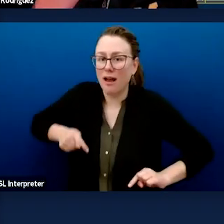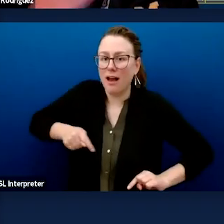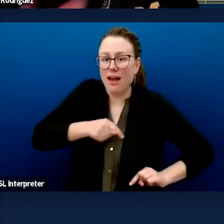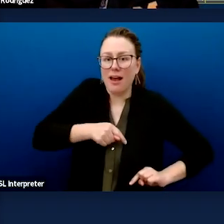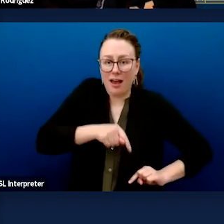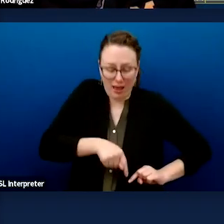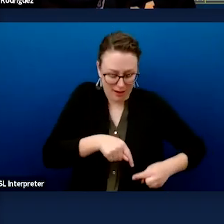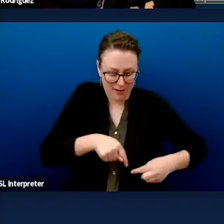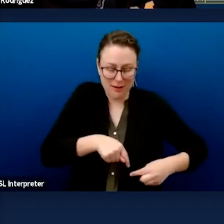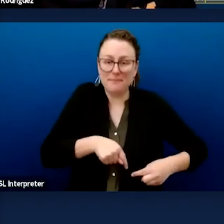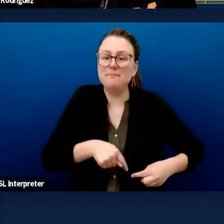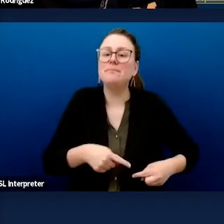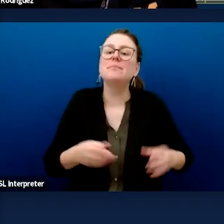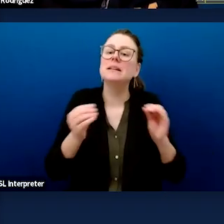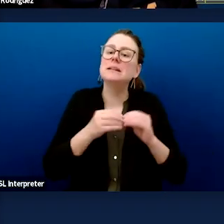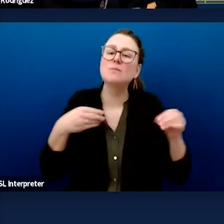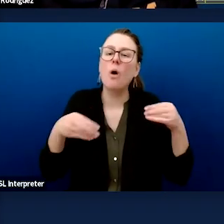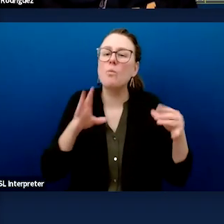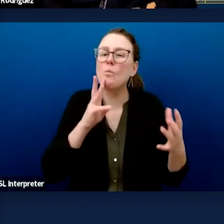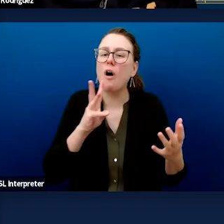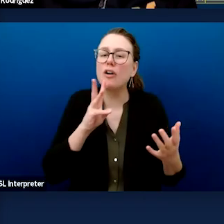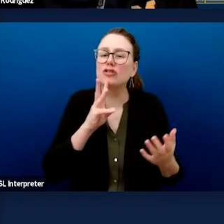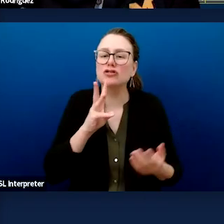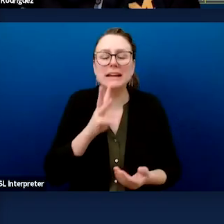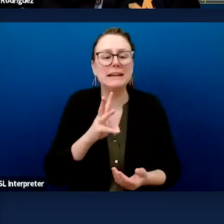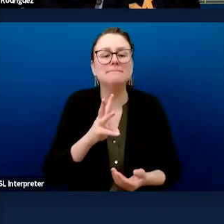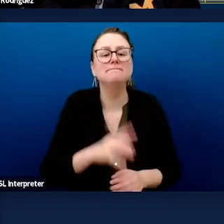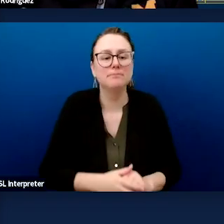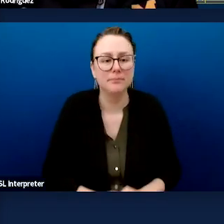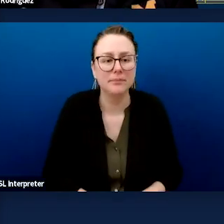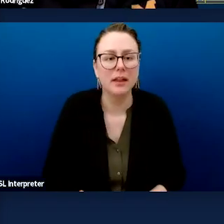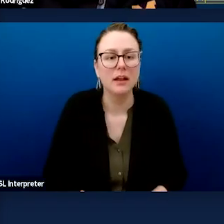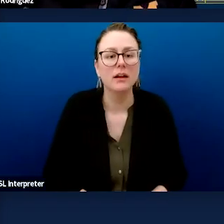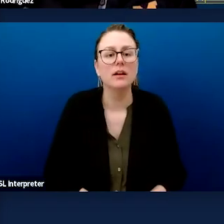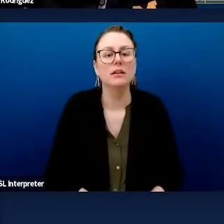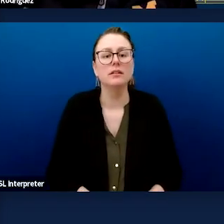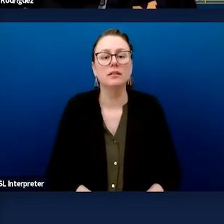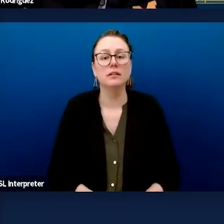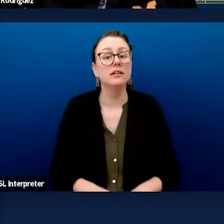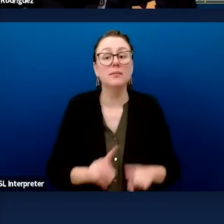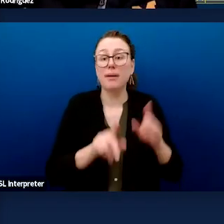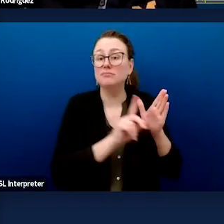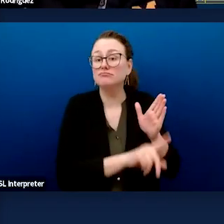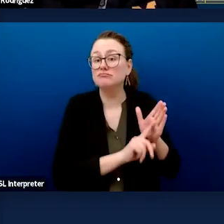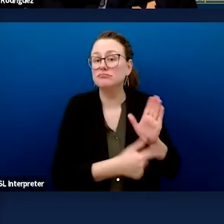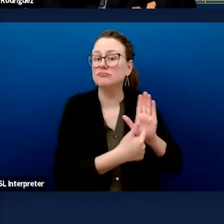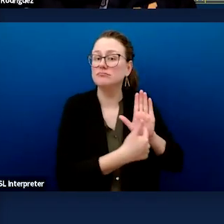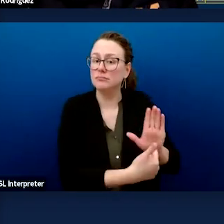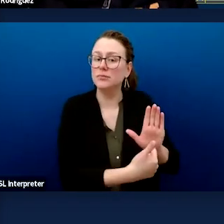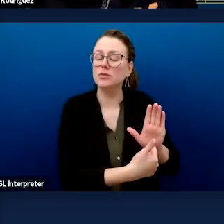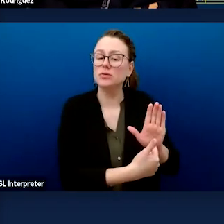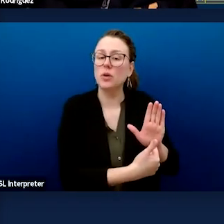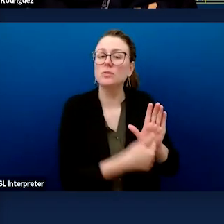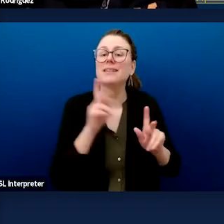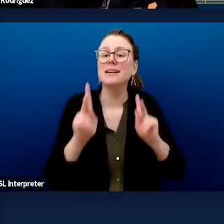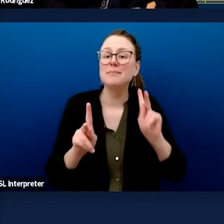in your intestine, the more watery your stools are. But, you know, in the literature, it also does show that